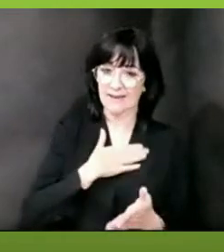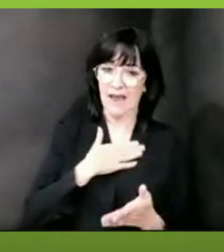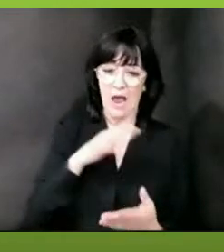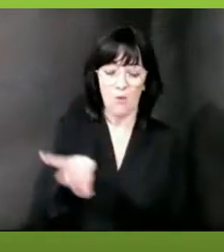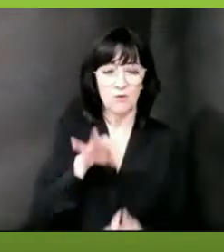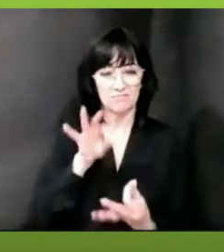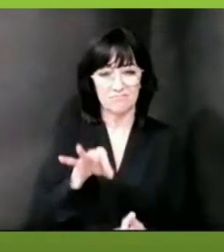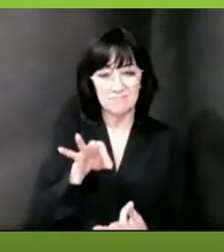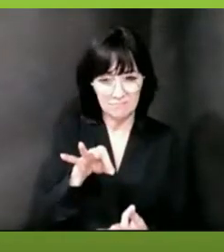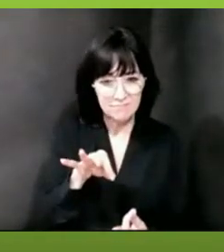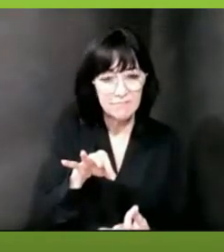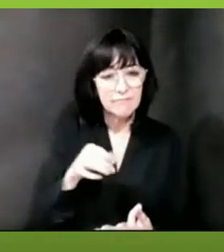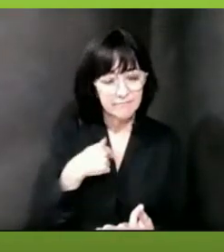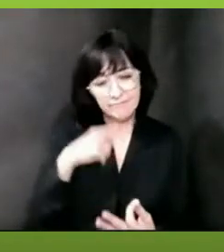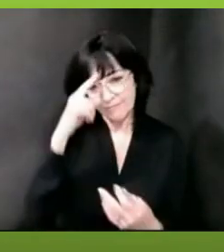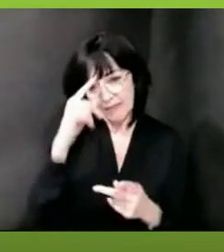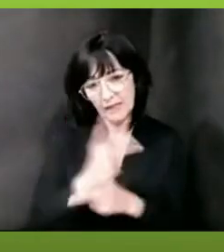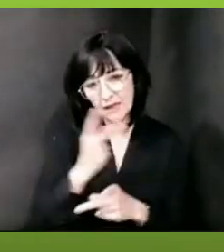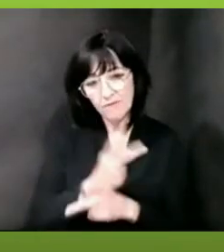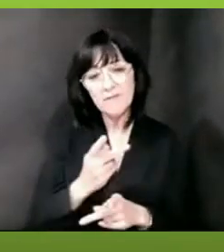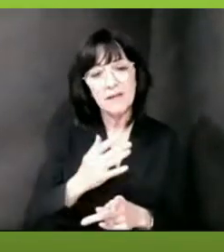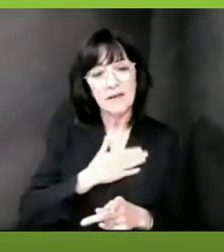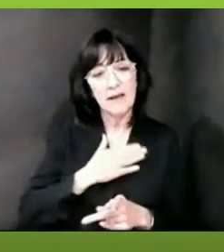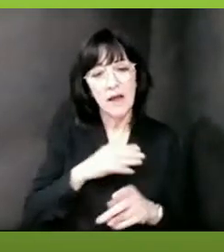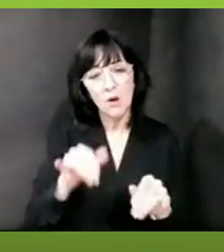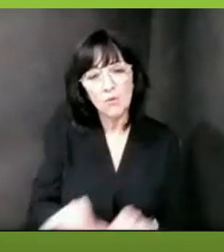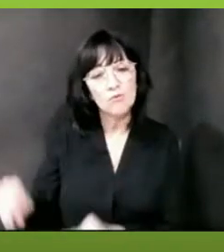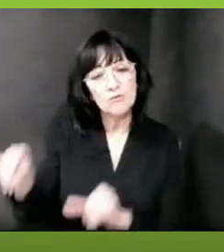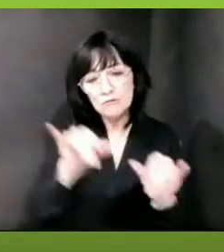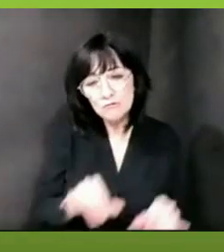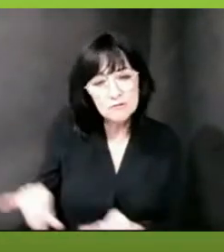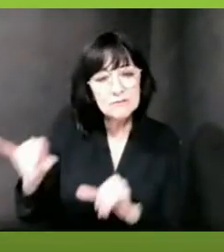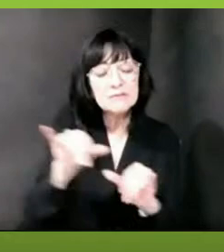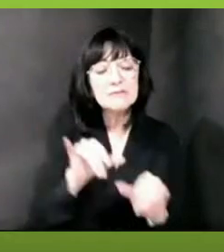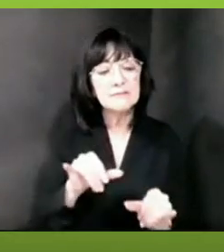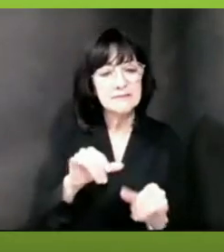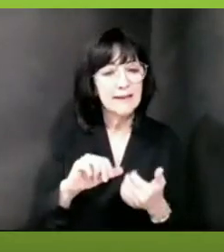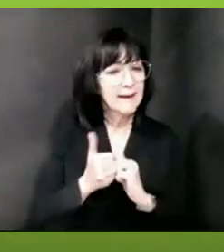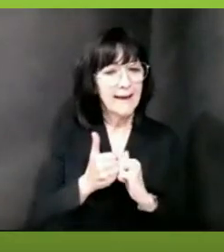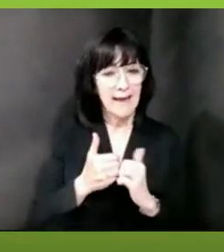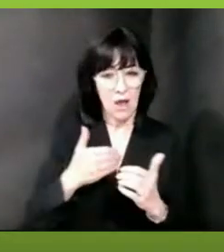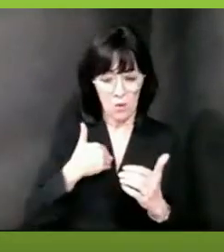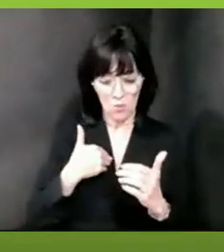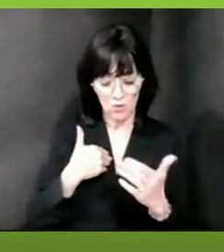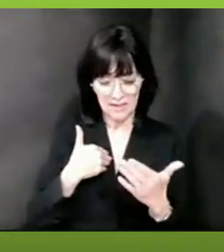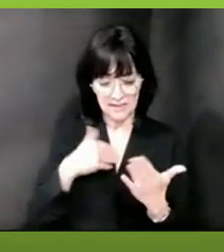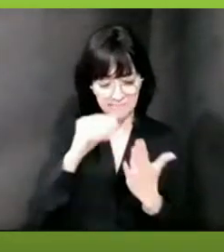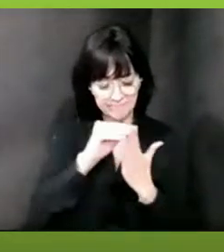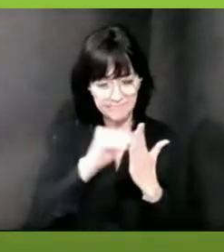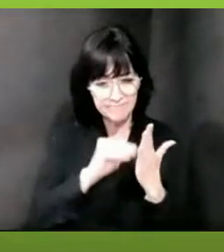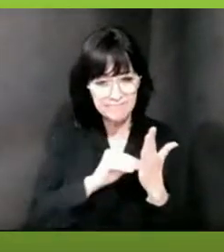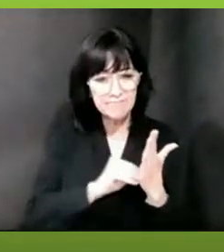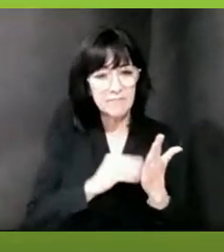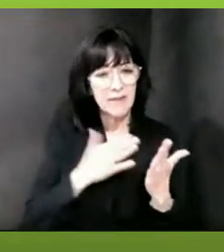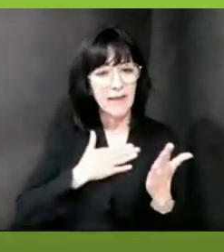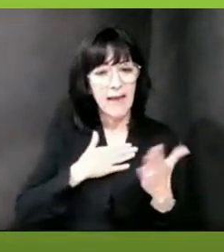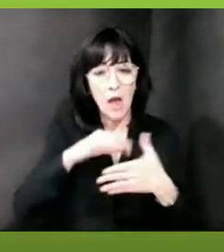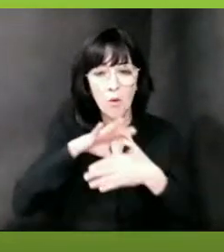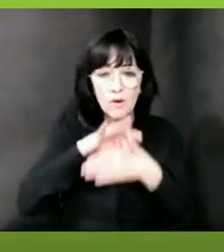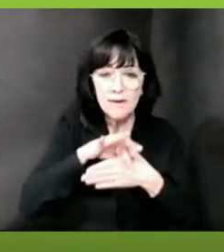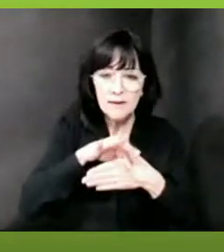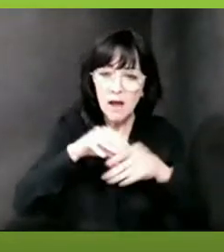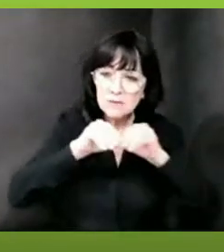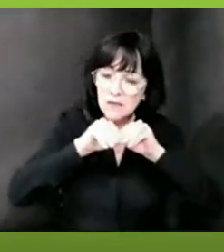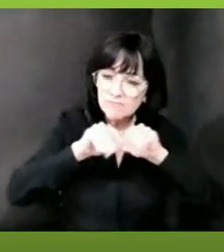routine of how to get content out that's both effective towards youth and useful down the line